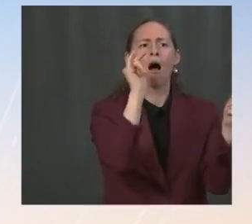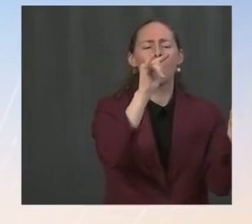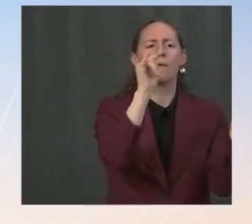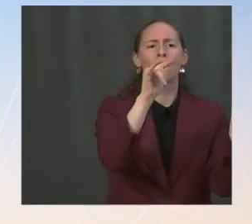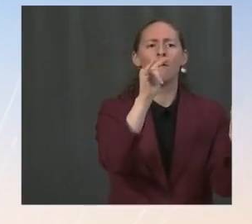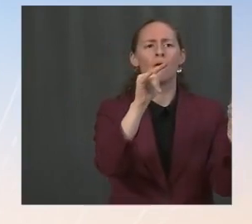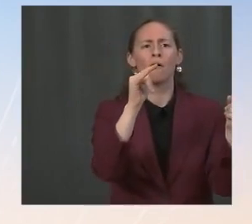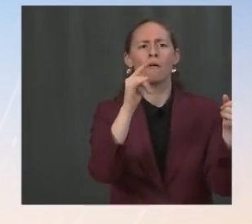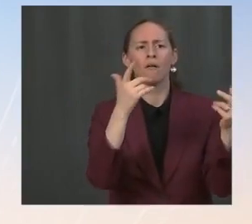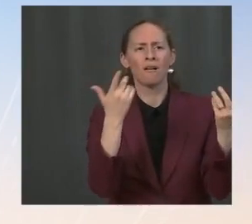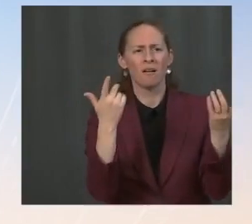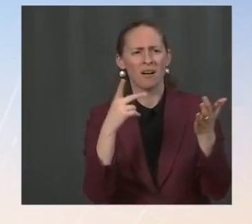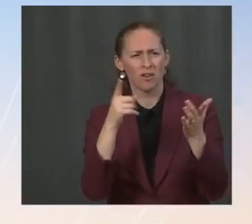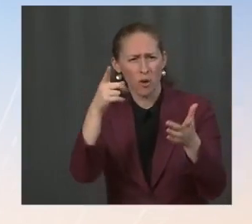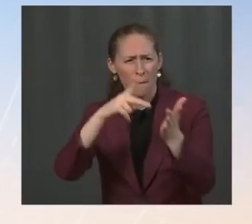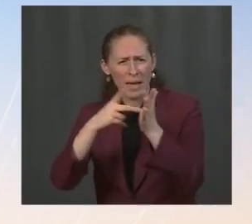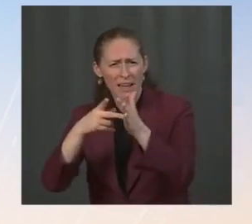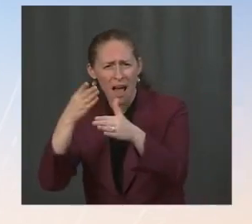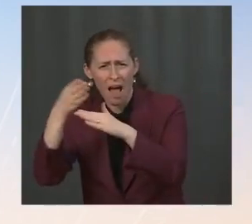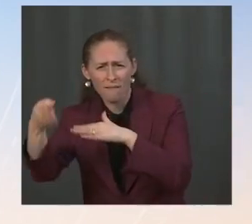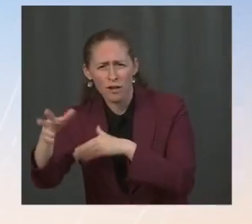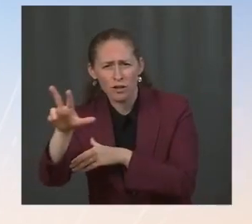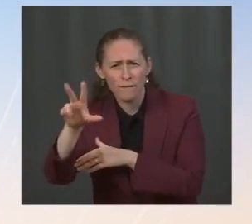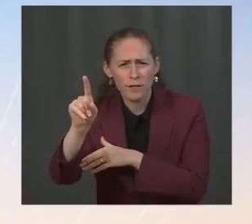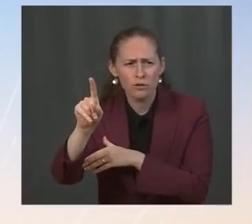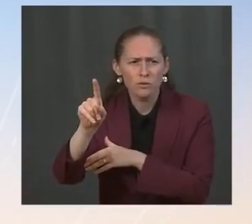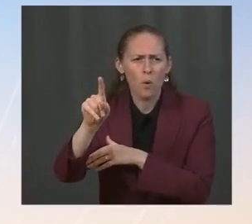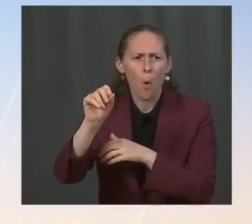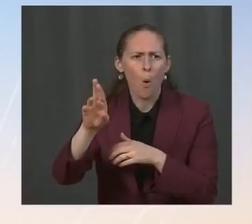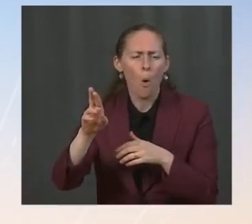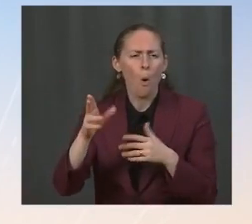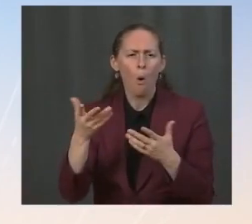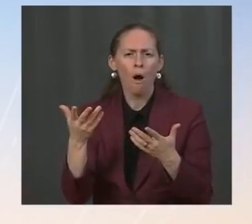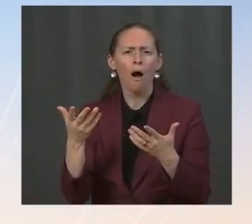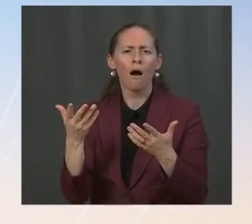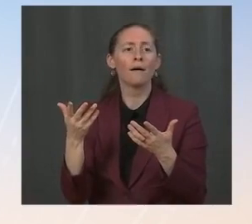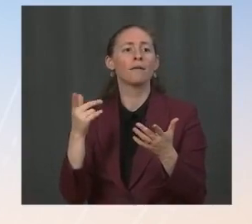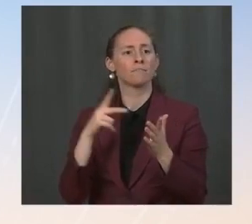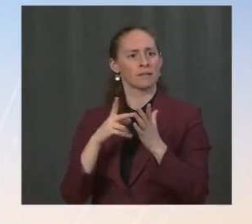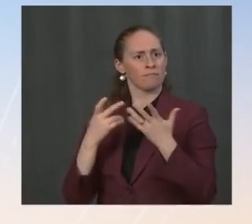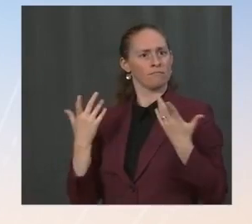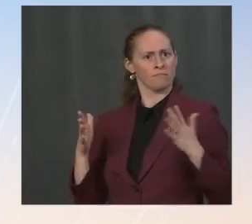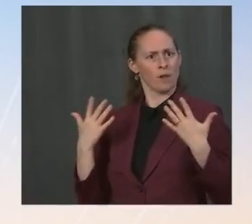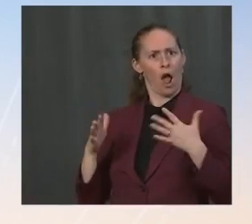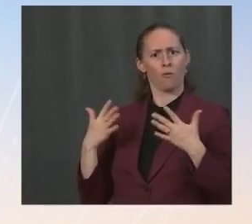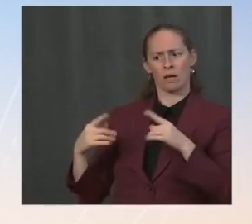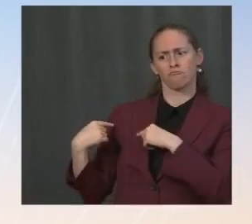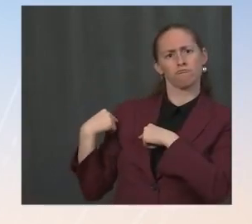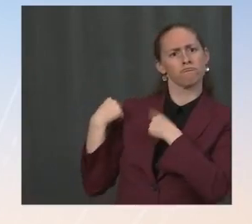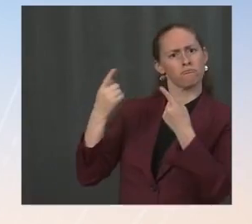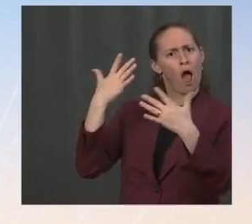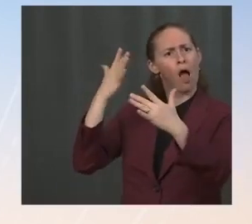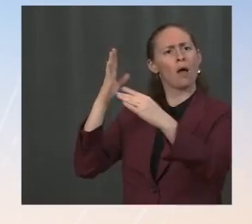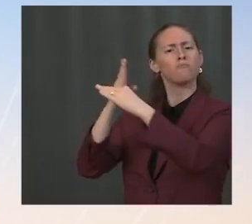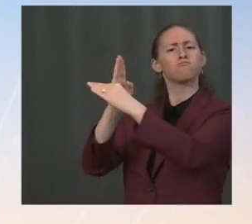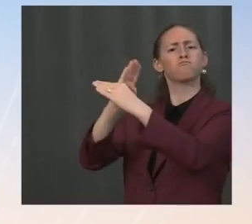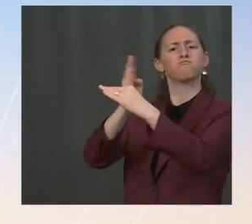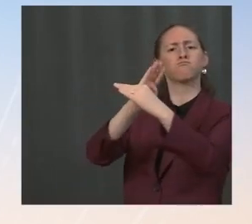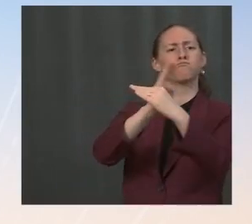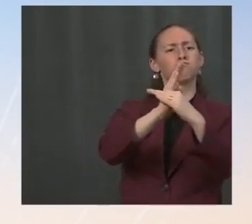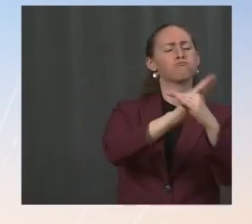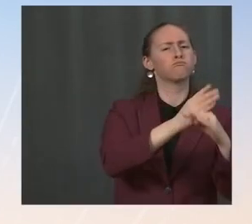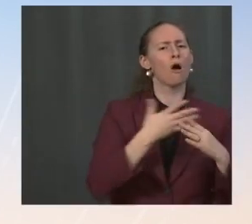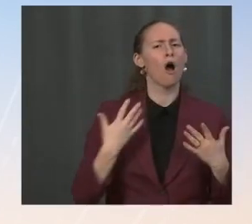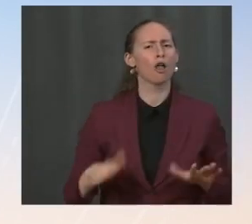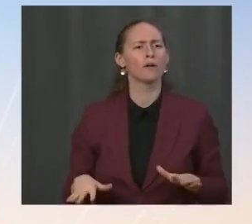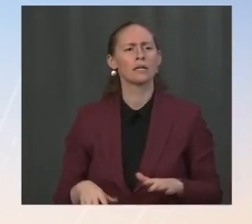mean after the 31st or moving over the next couple of days? Well, we've heard that it's already happening, so does he think that's going to get Well, better? I note also that, as the president